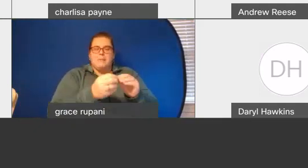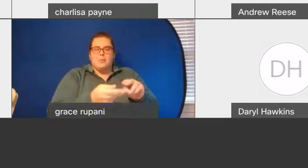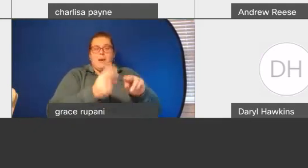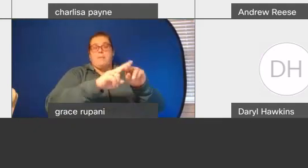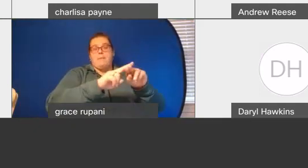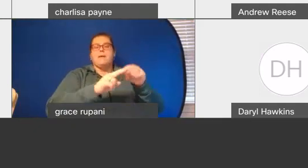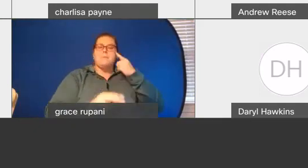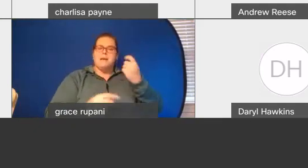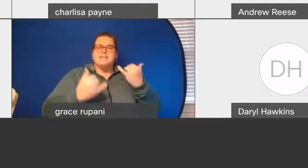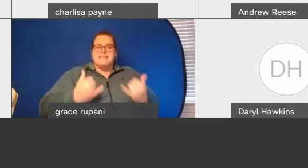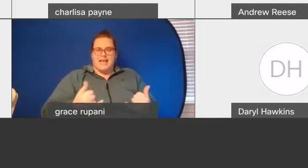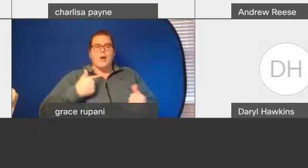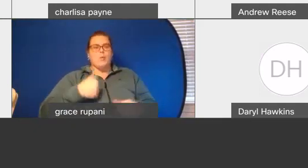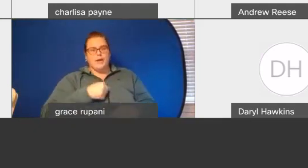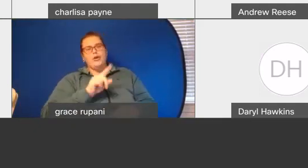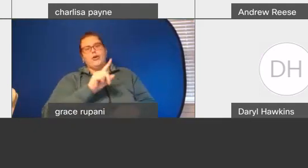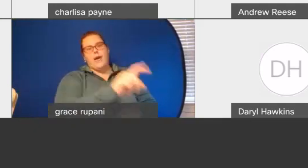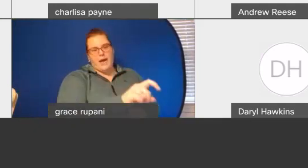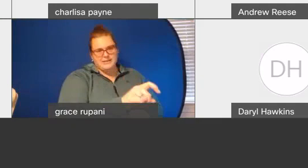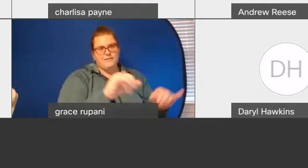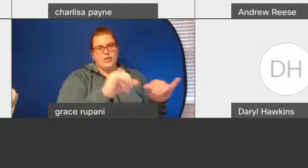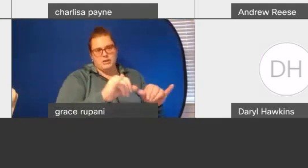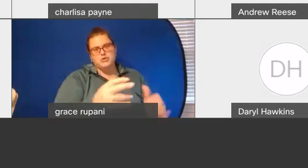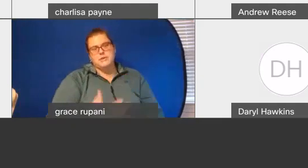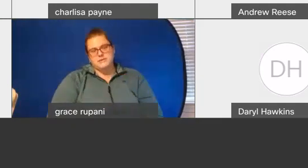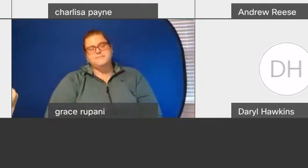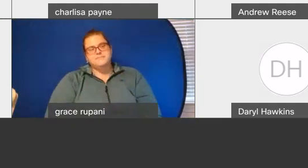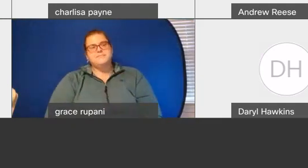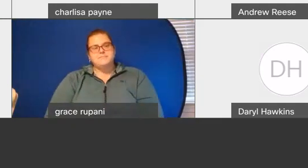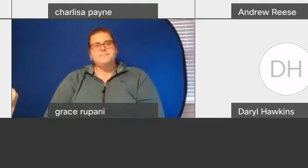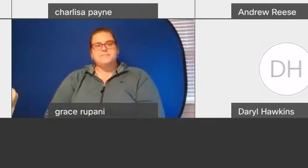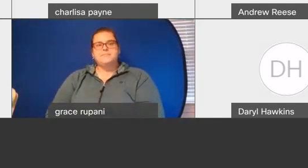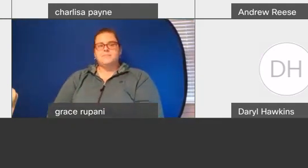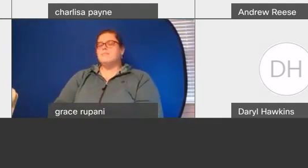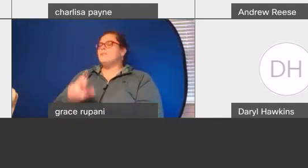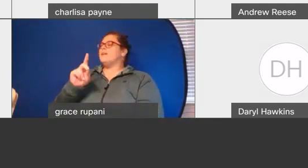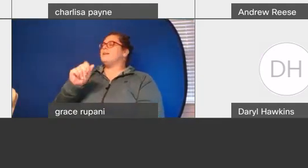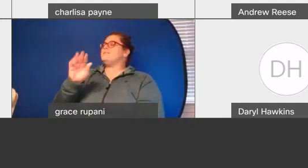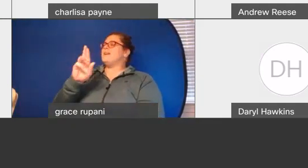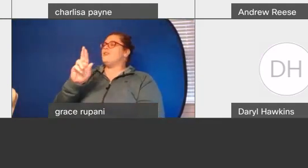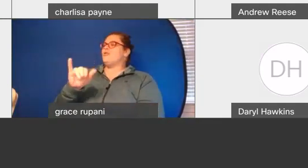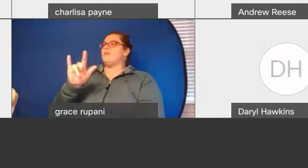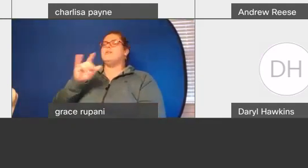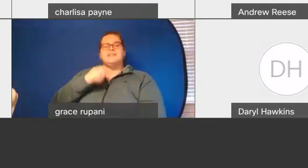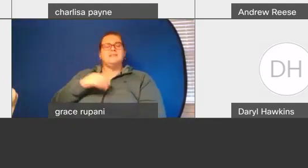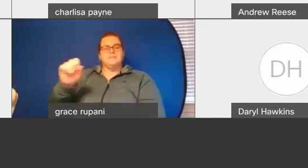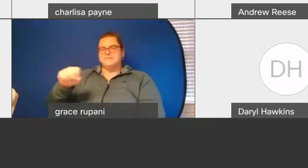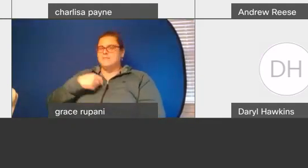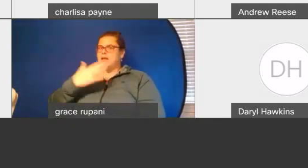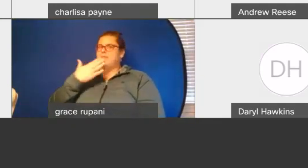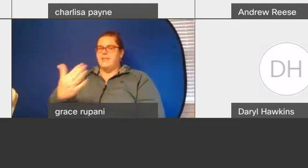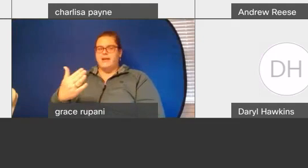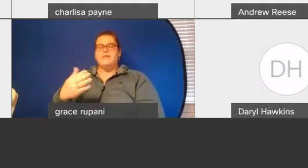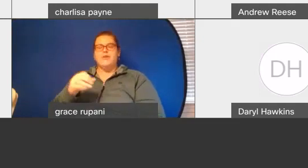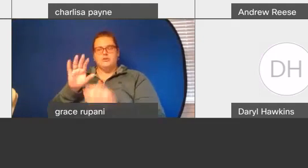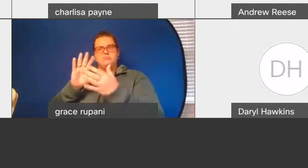And I will thank you, Director Reese, for summarizing that. And I will want to add that I know that part of that question was asking about